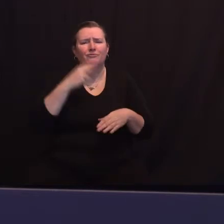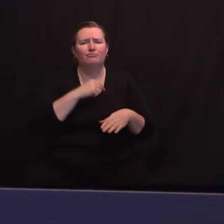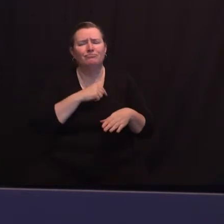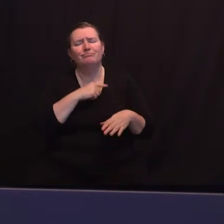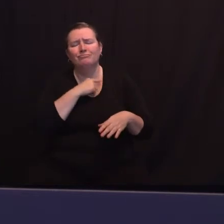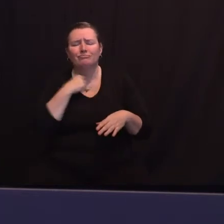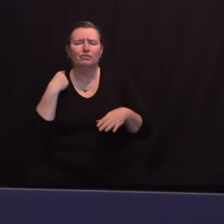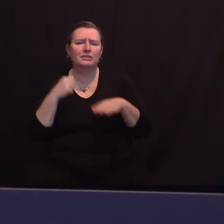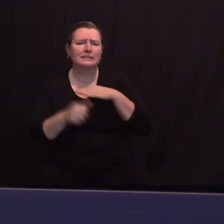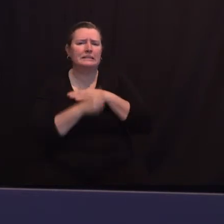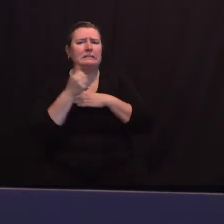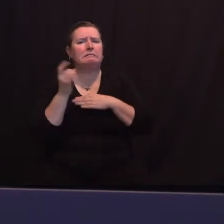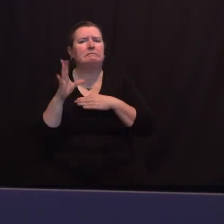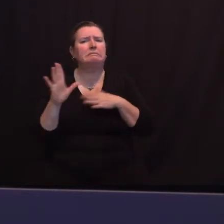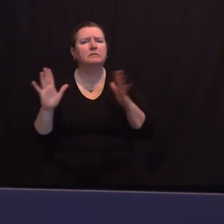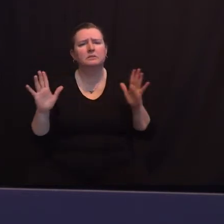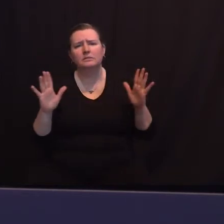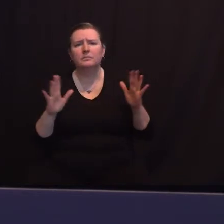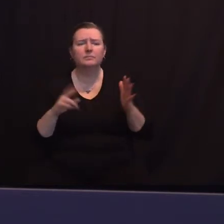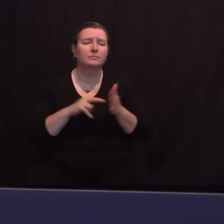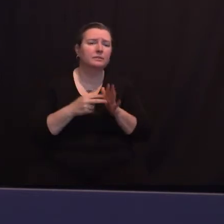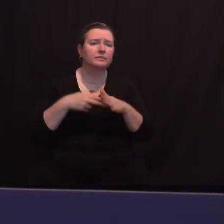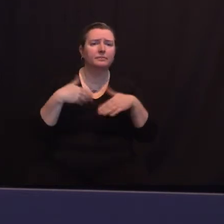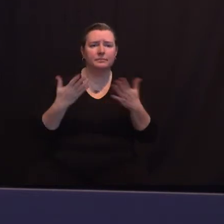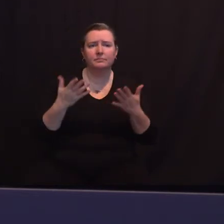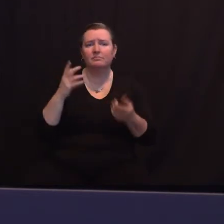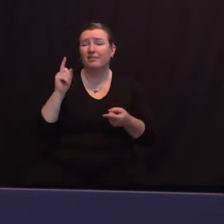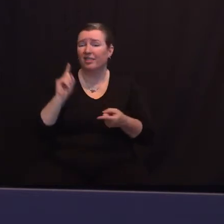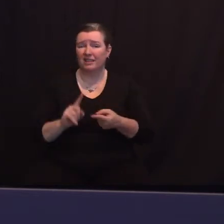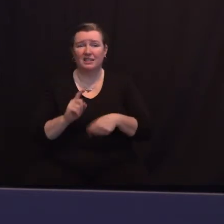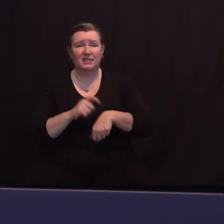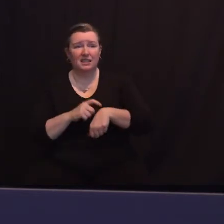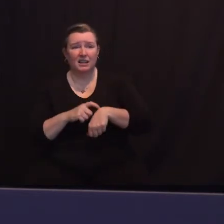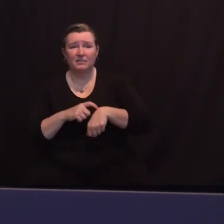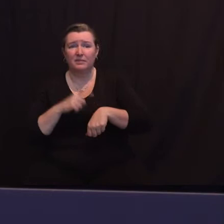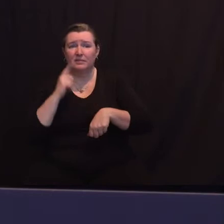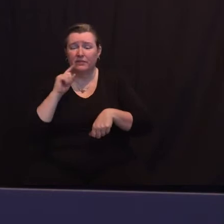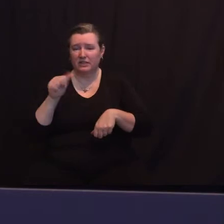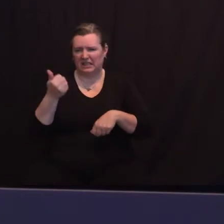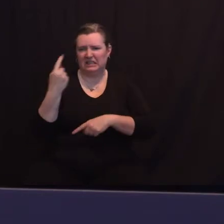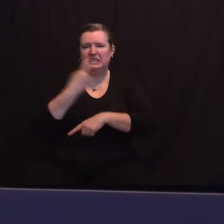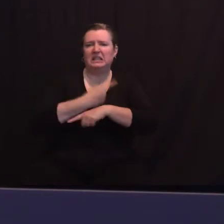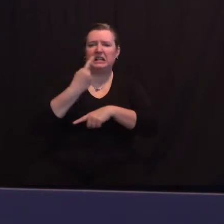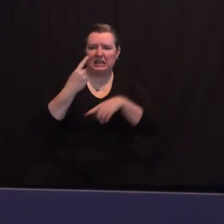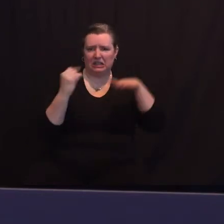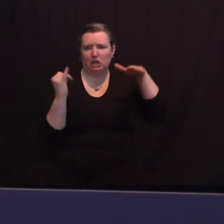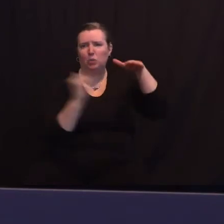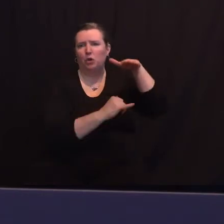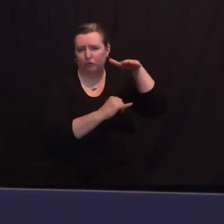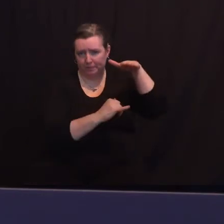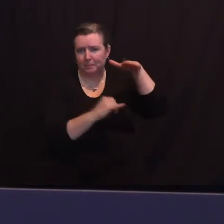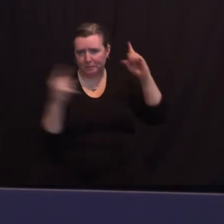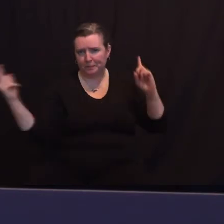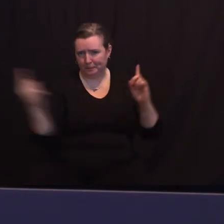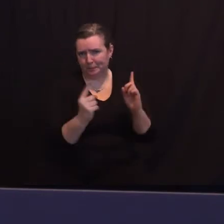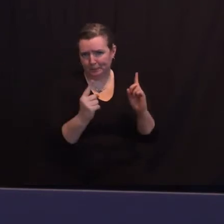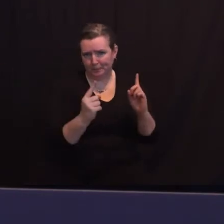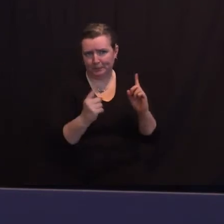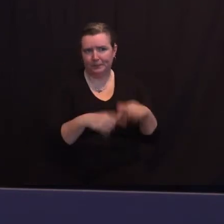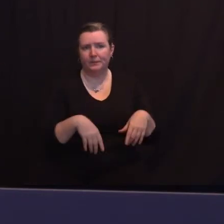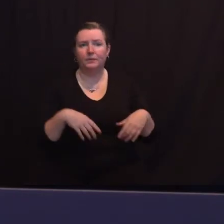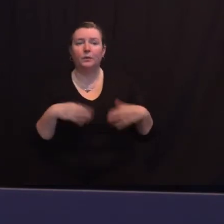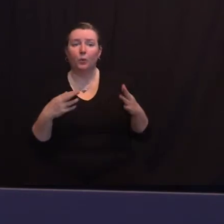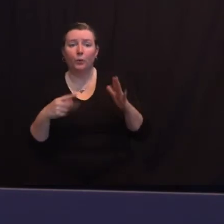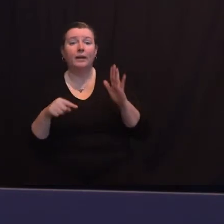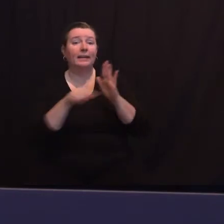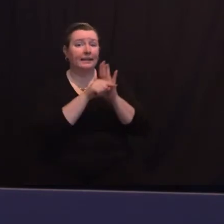days without testing or 7 days with a negative test collected at 5 to 7 days is sufficient in